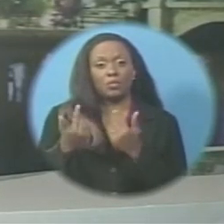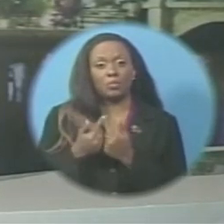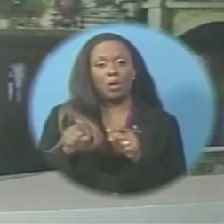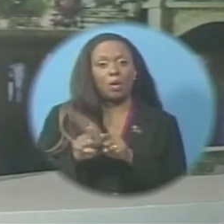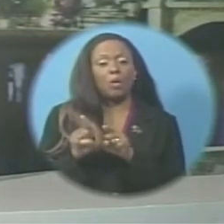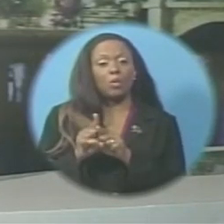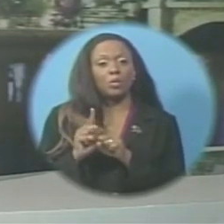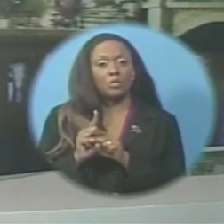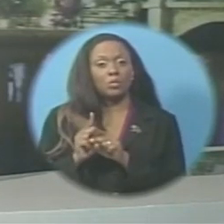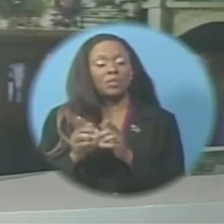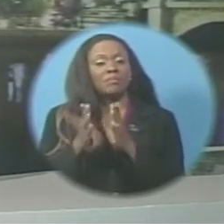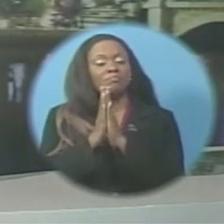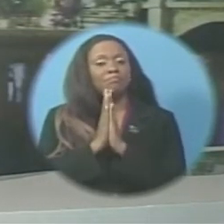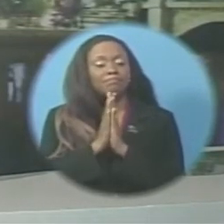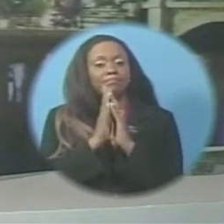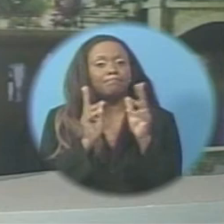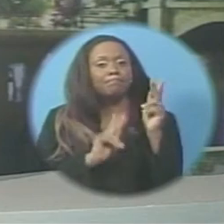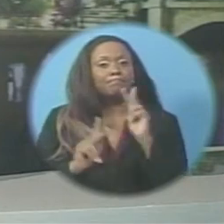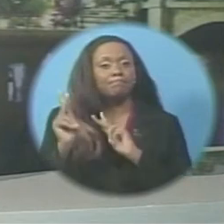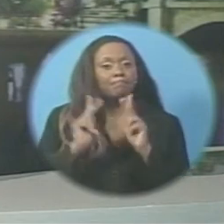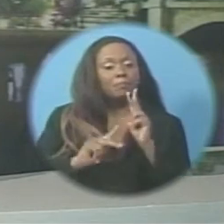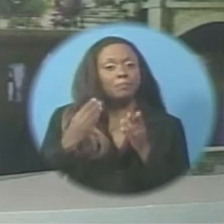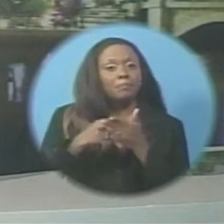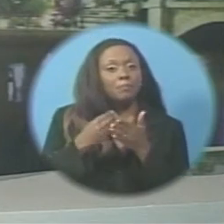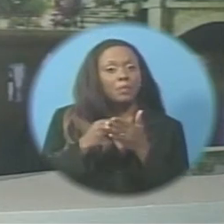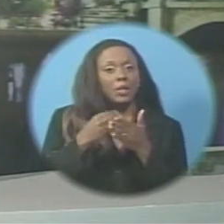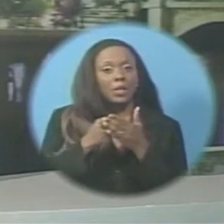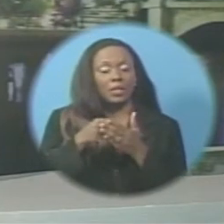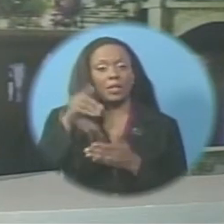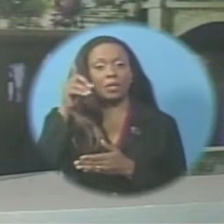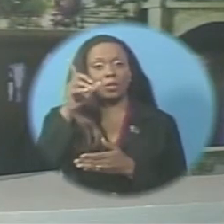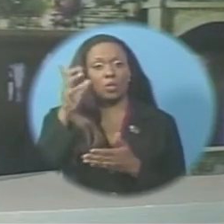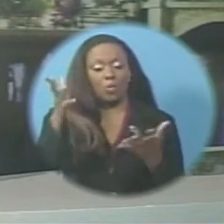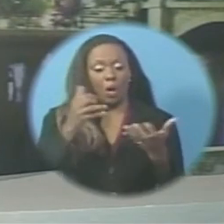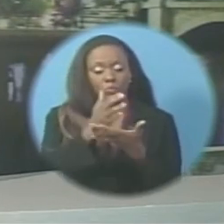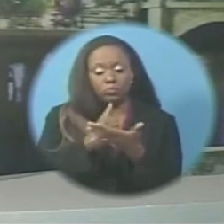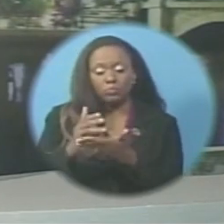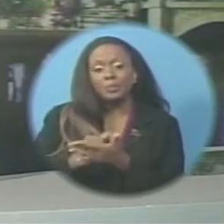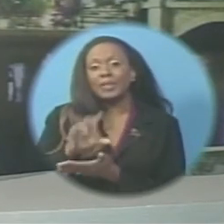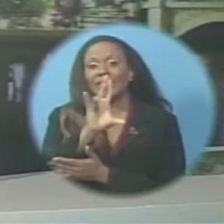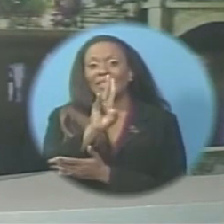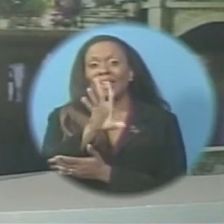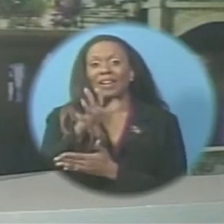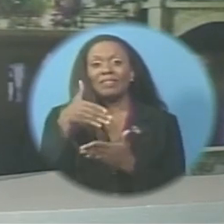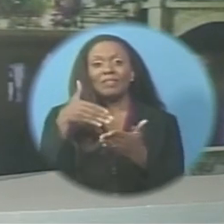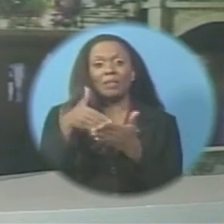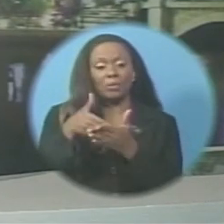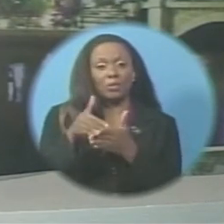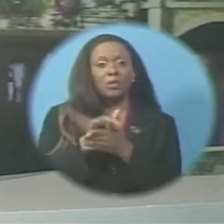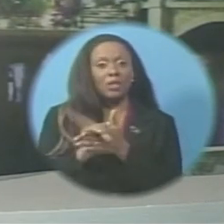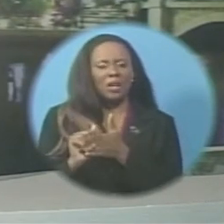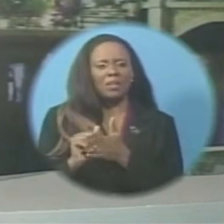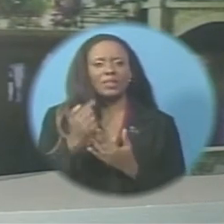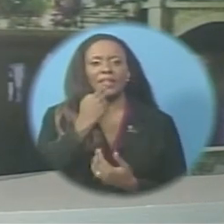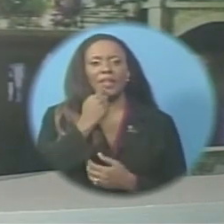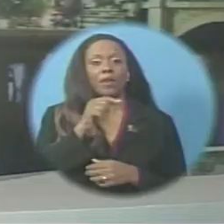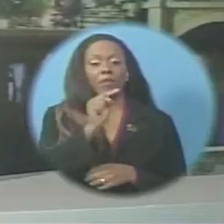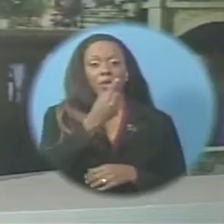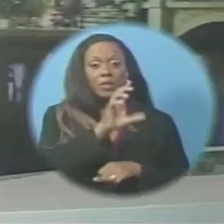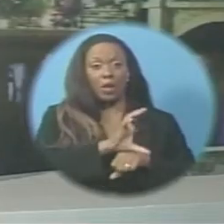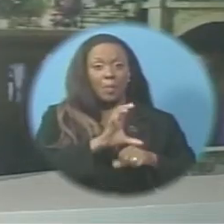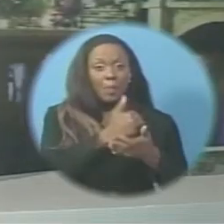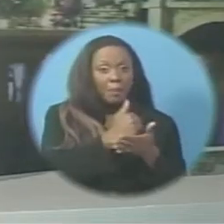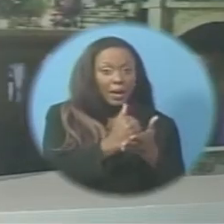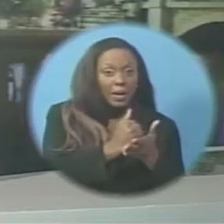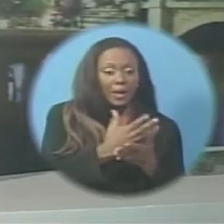a financial appeal and set the target at $75,000. She adds that First Caribbean International Bank, Chefette,